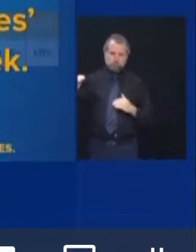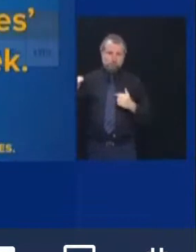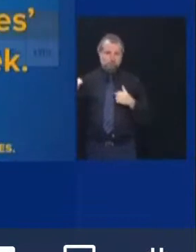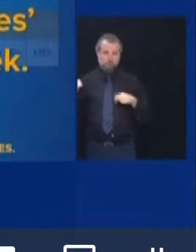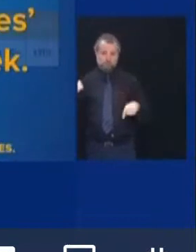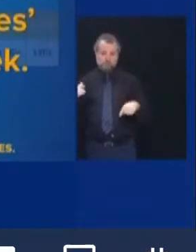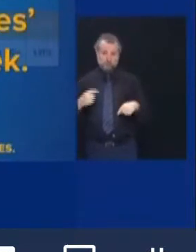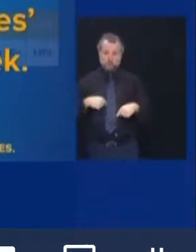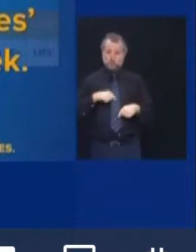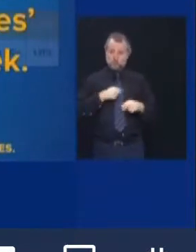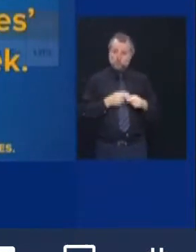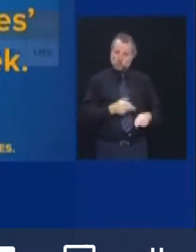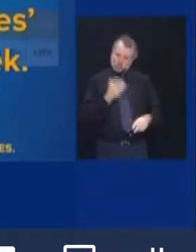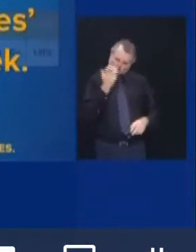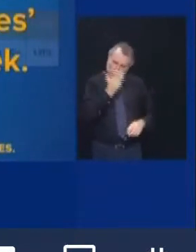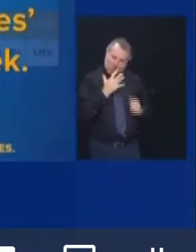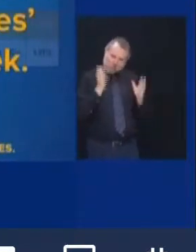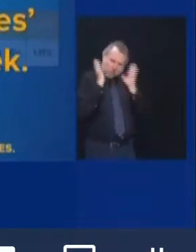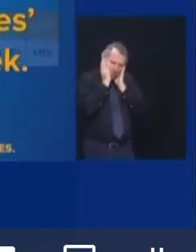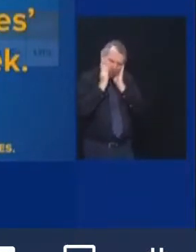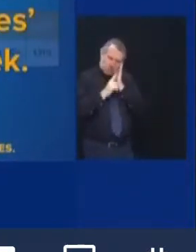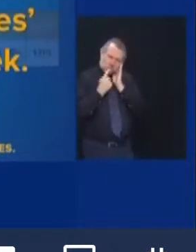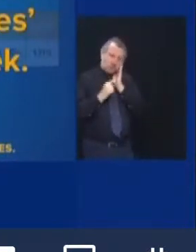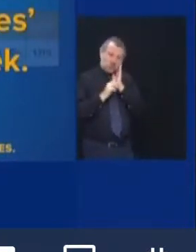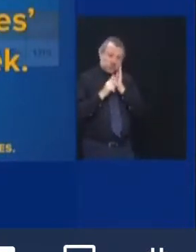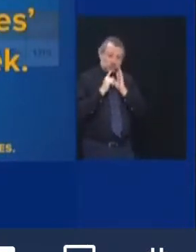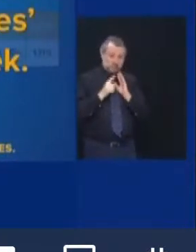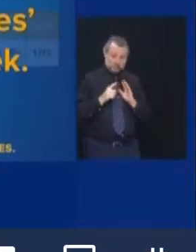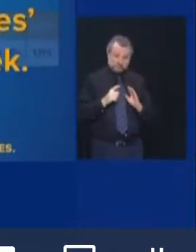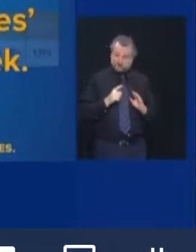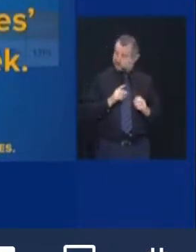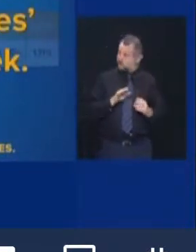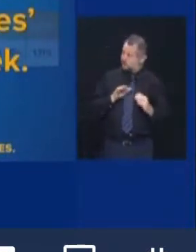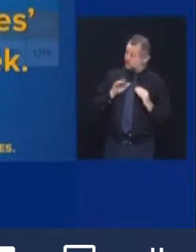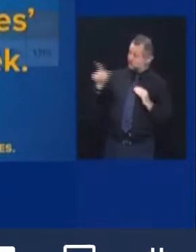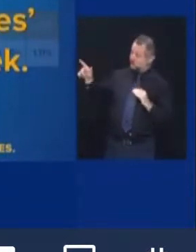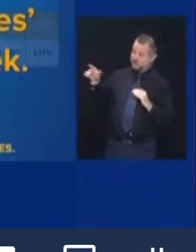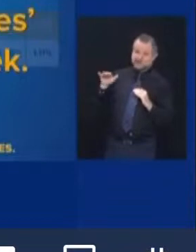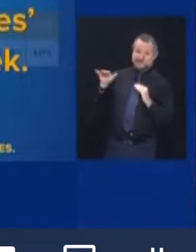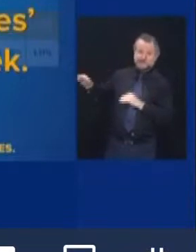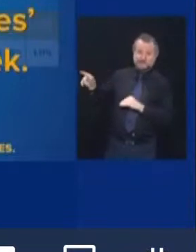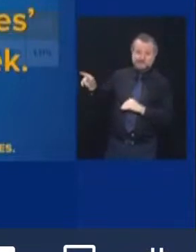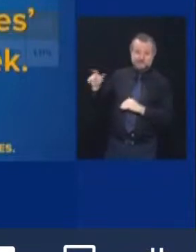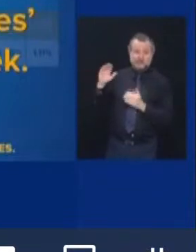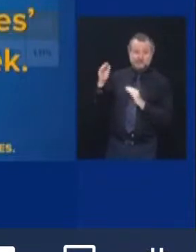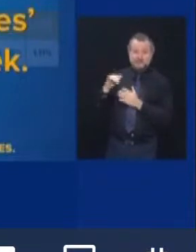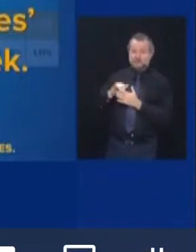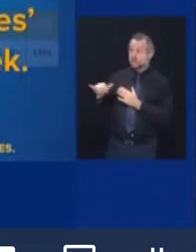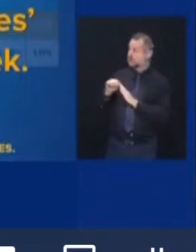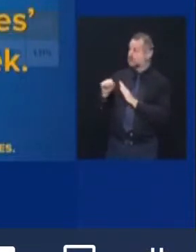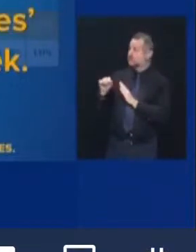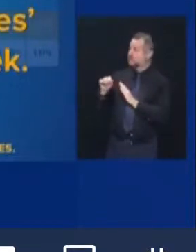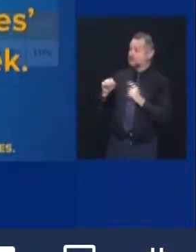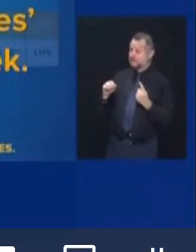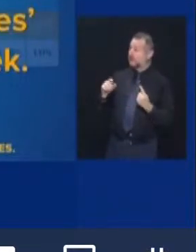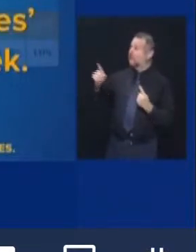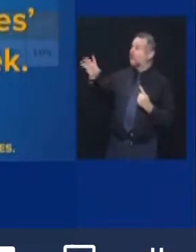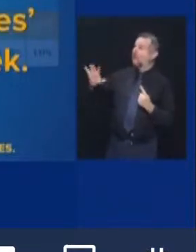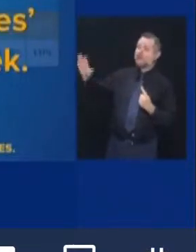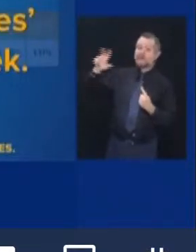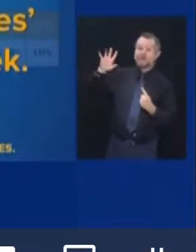consider a red zone, flashing lights, those infection rates in our